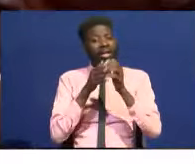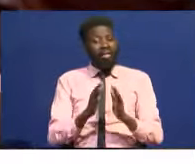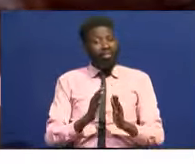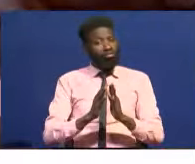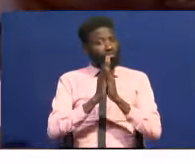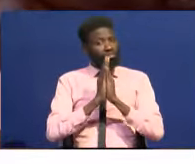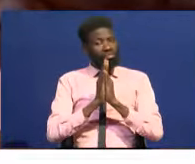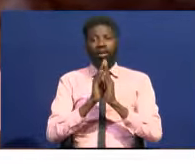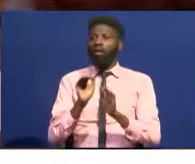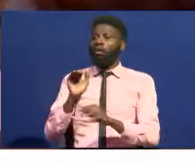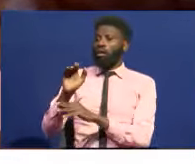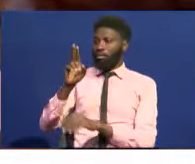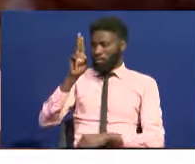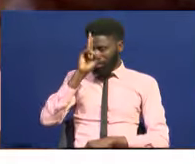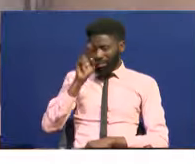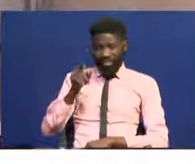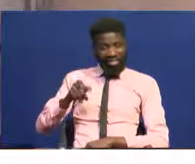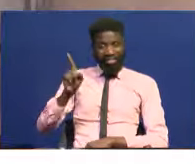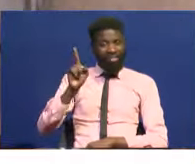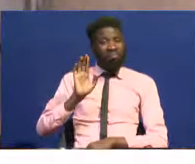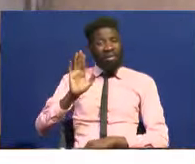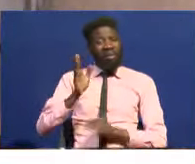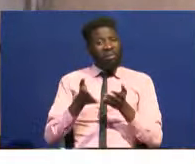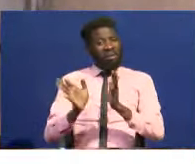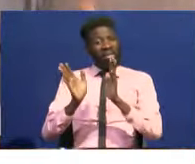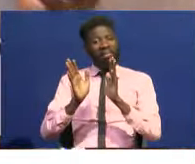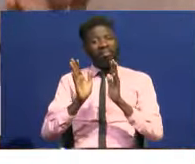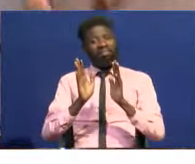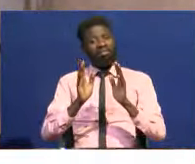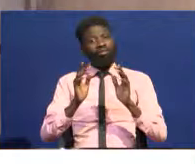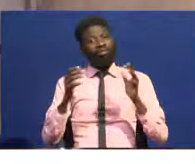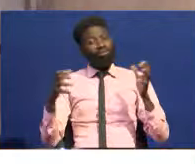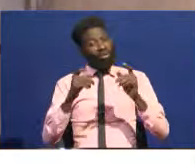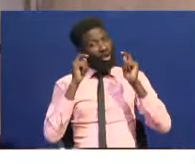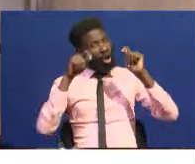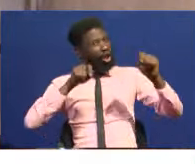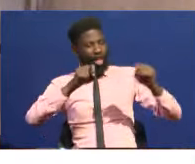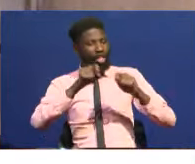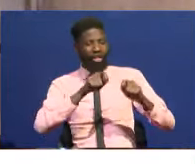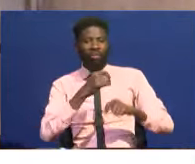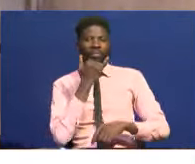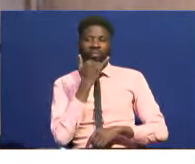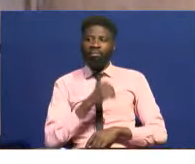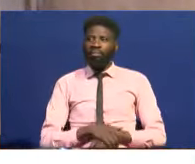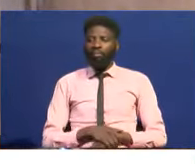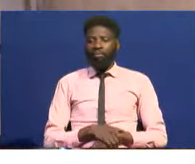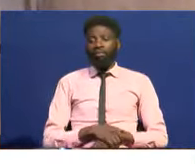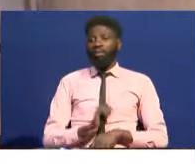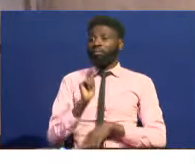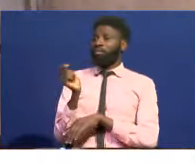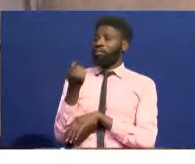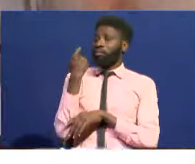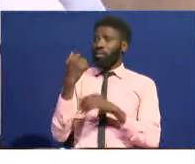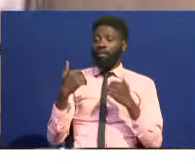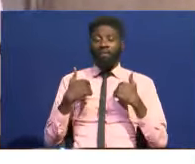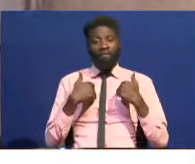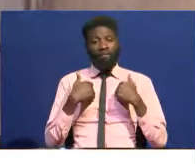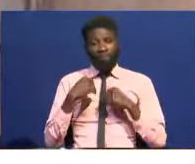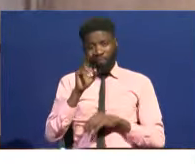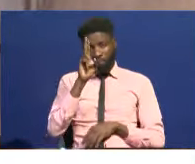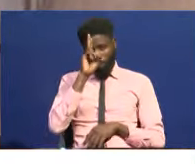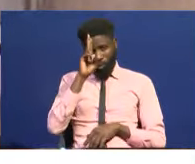of high-handedness in dealing with protesters. But you have a nation that has a police service under whose watch